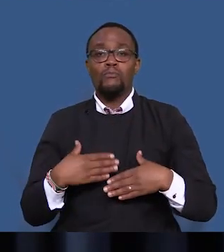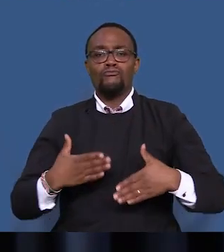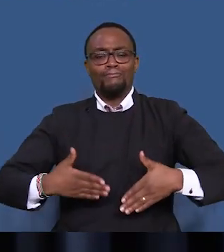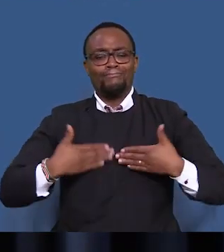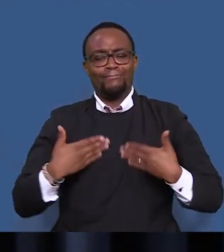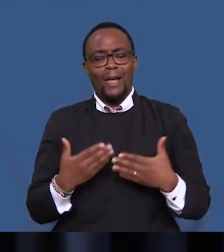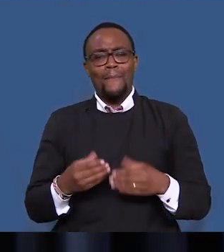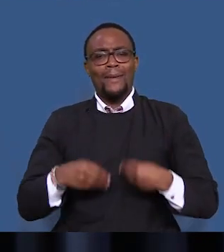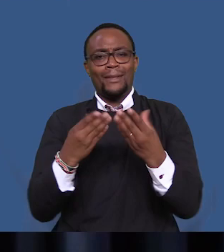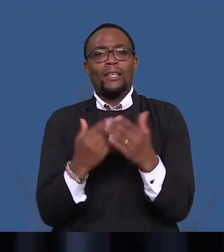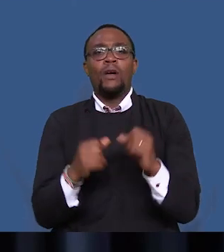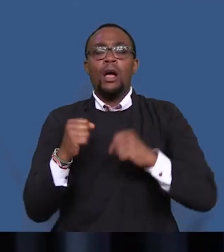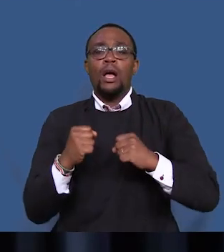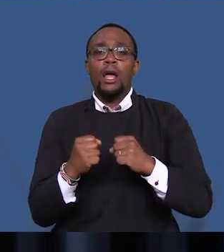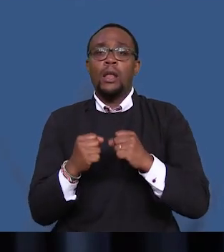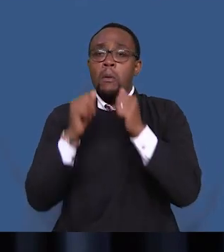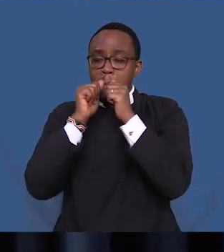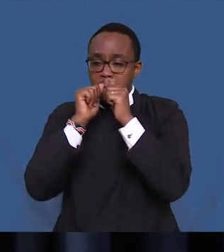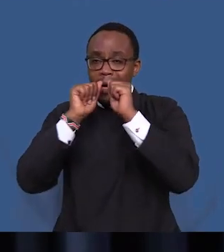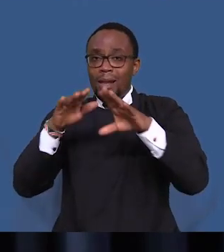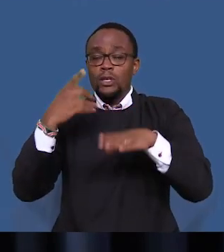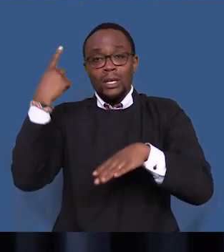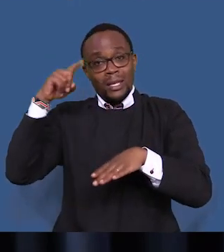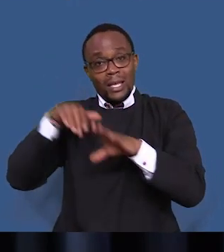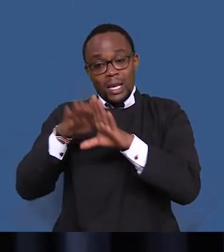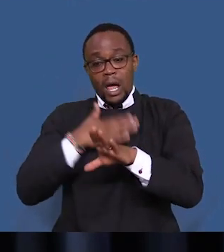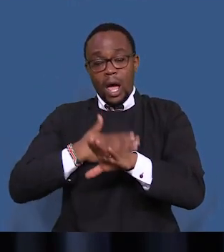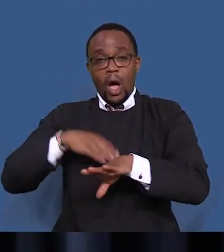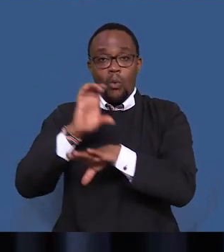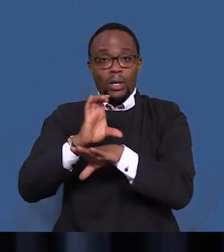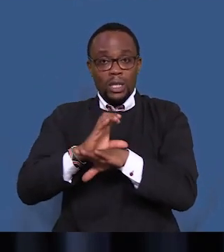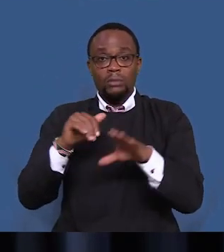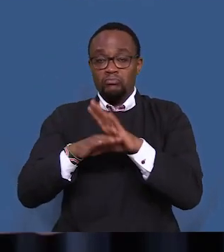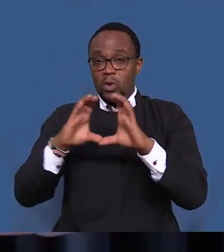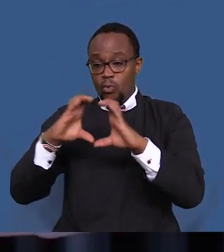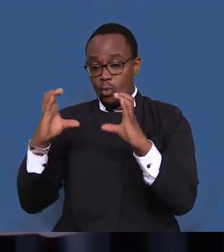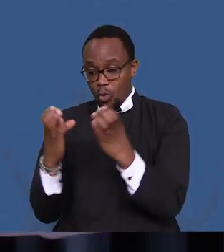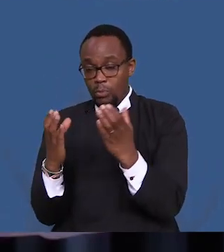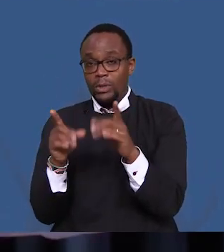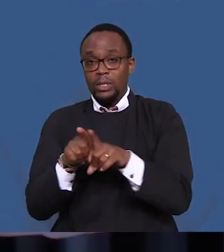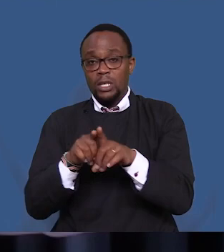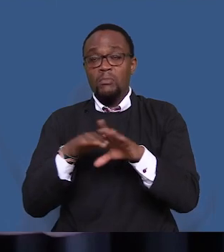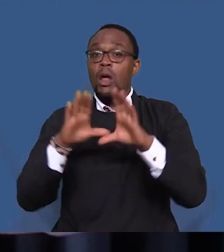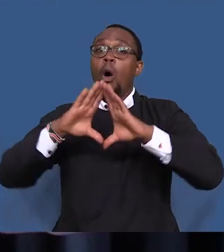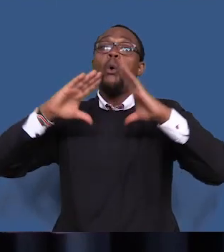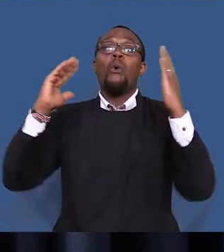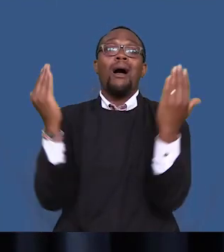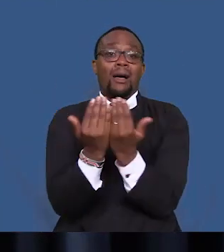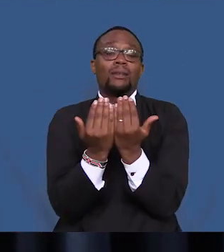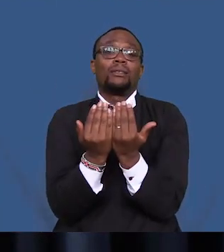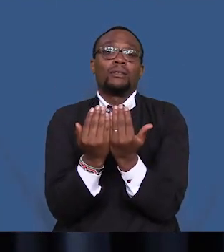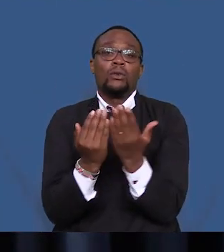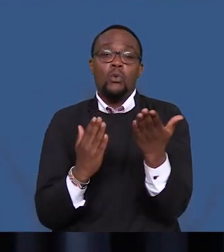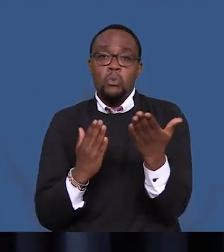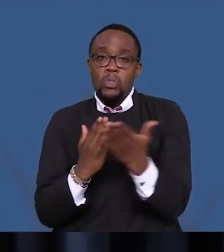that they might be a source of blessing in our church, in our community, and in our world. Through this